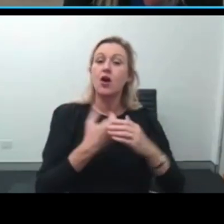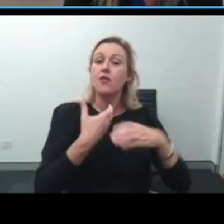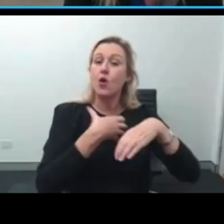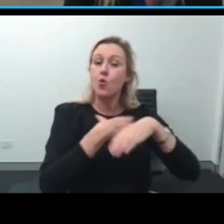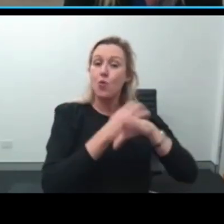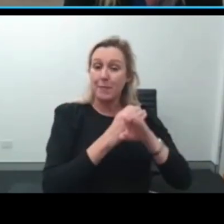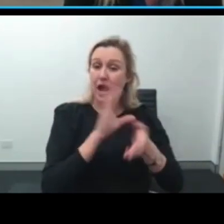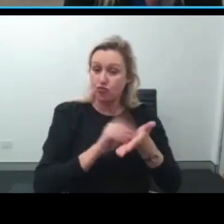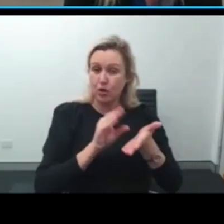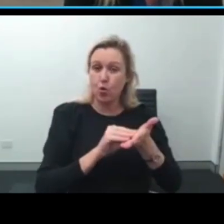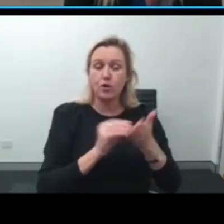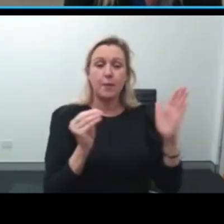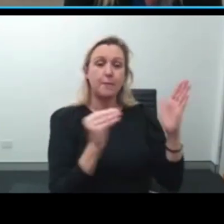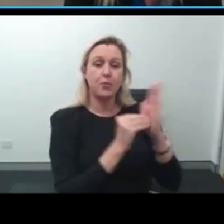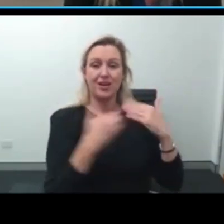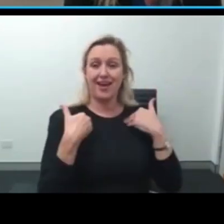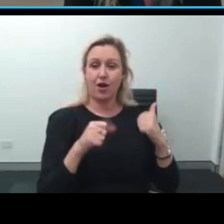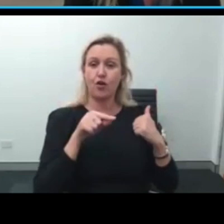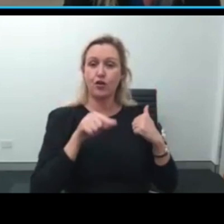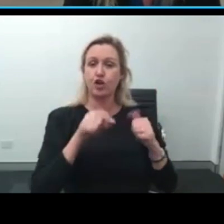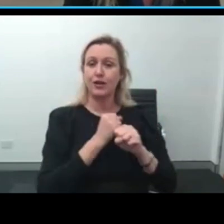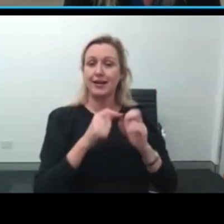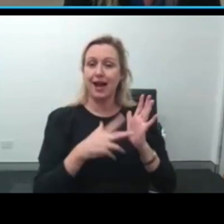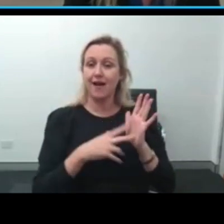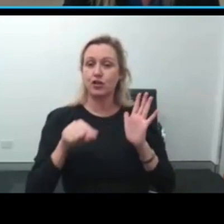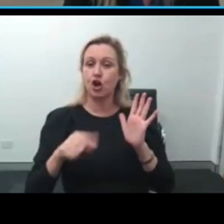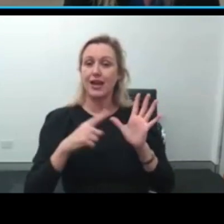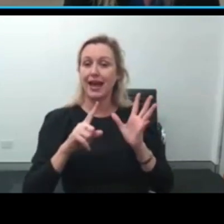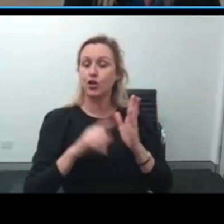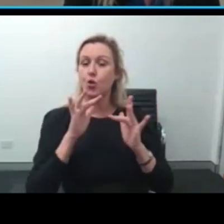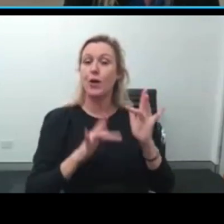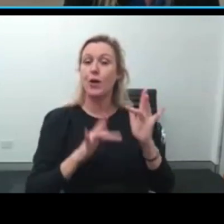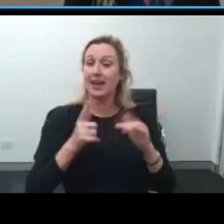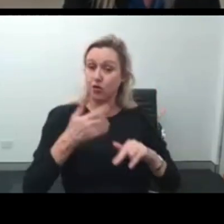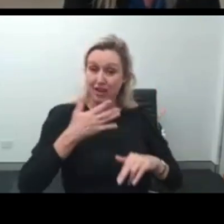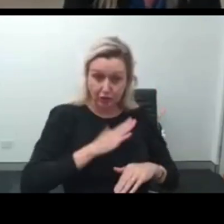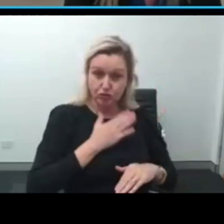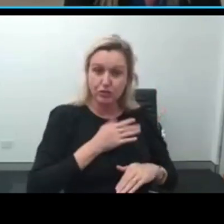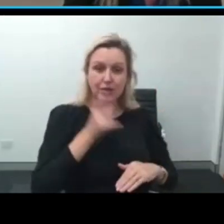recording is published on the health.gov.au website for those who missed it and are interested to have a look.